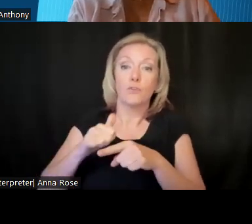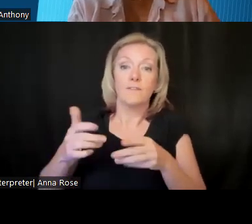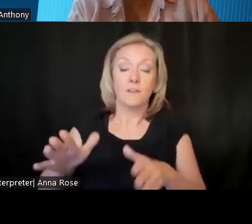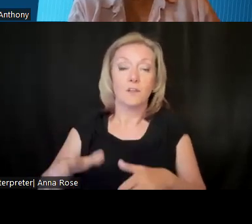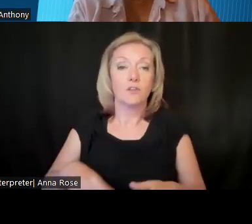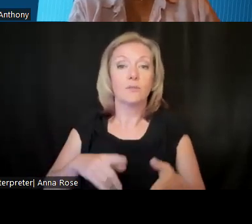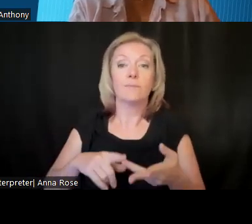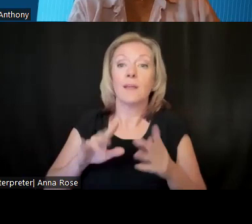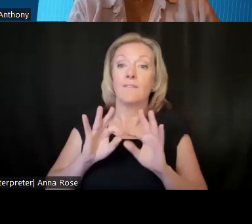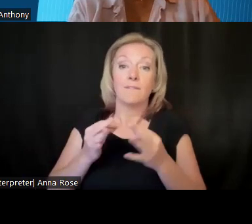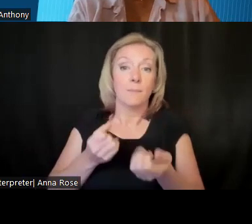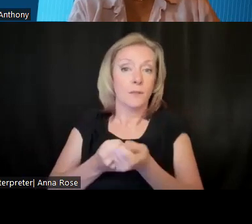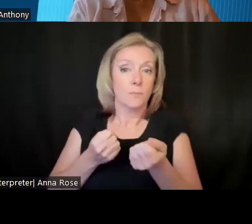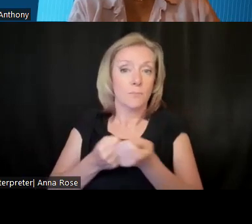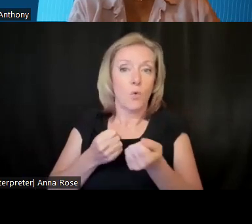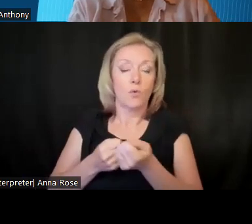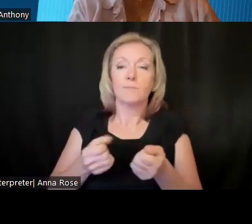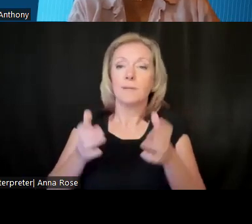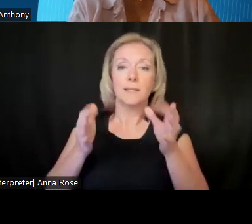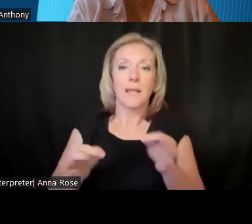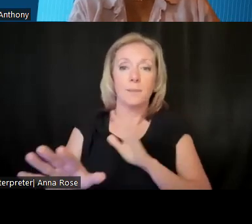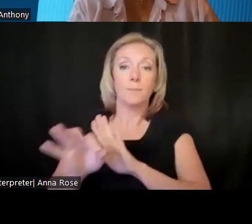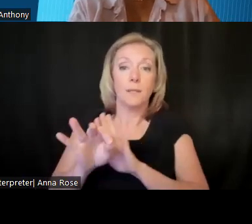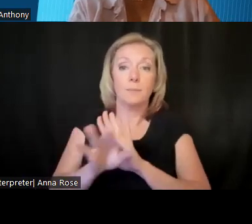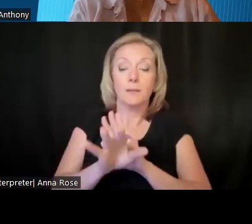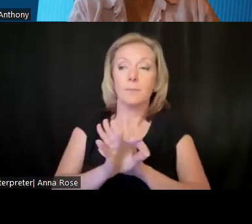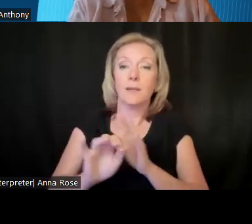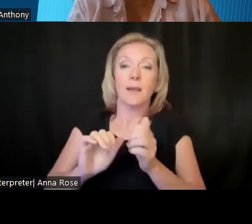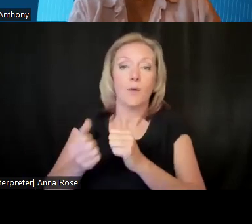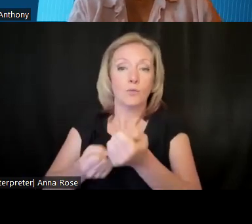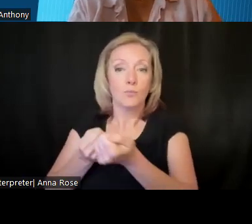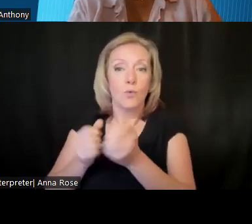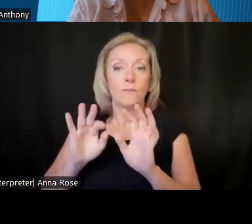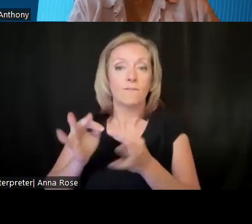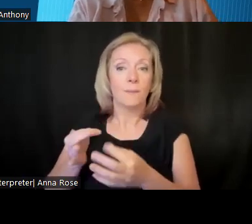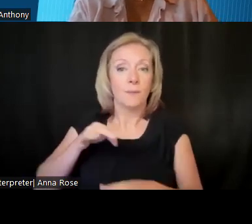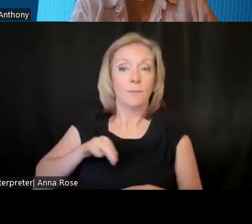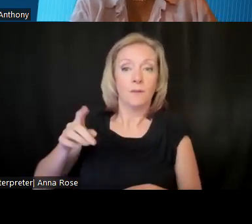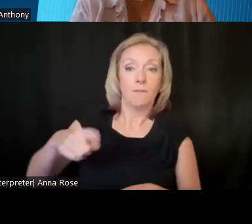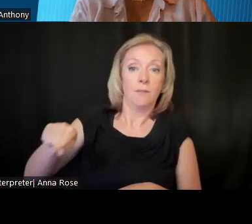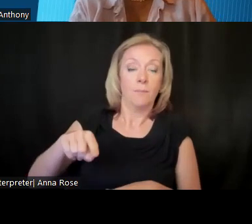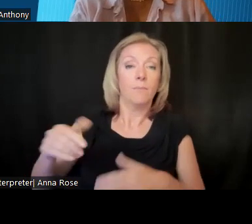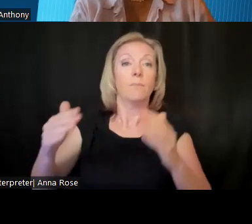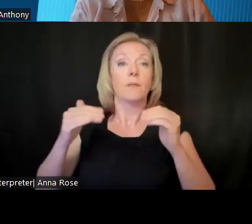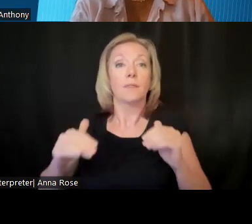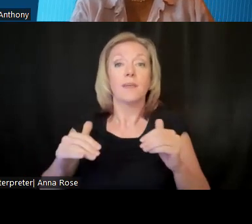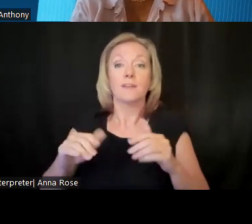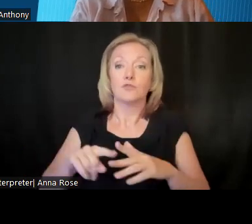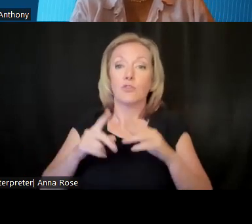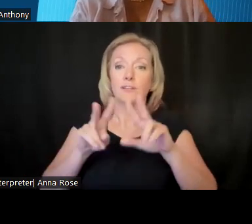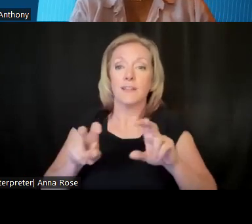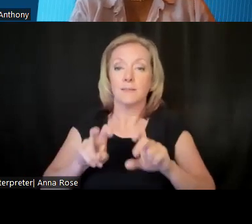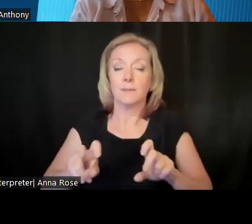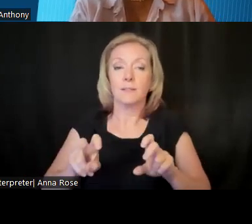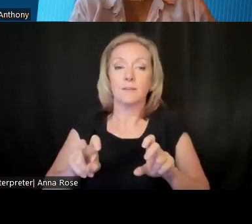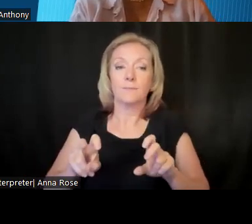Family support should be identified, what's really helpful and needed for the family. And then we're going to really begin our assessments to kind of figure